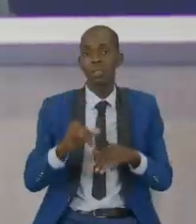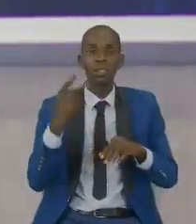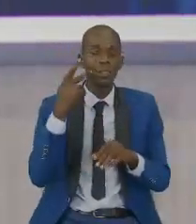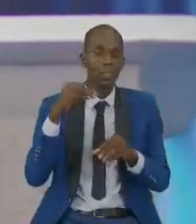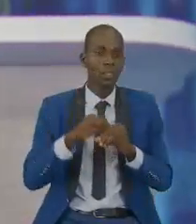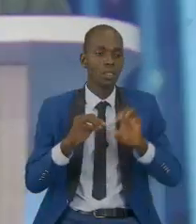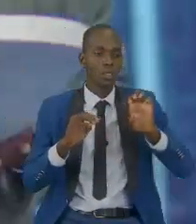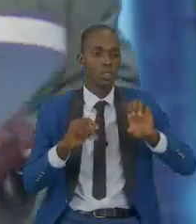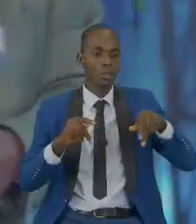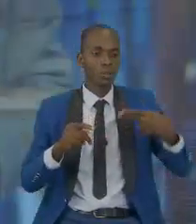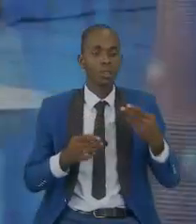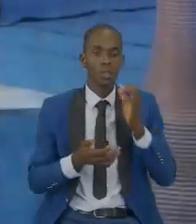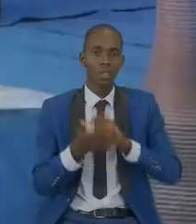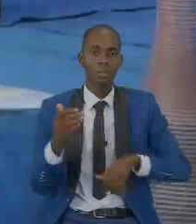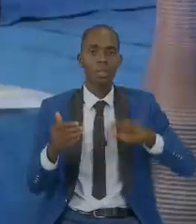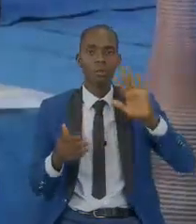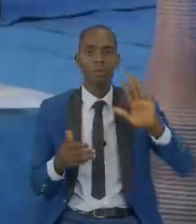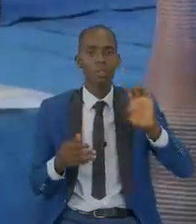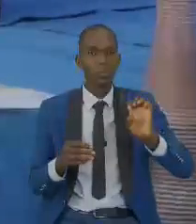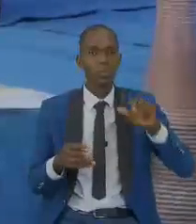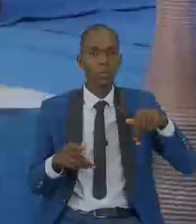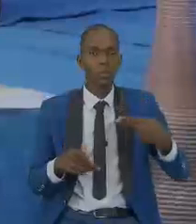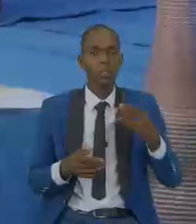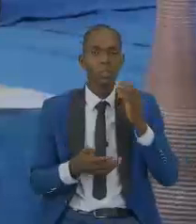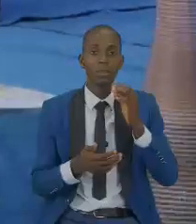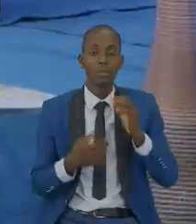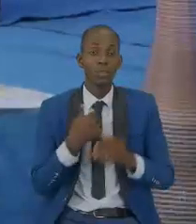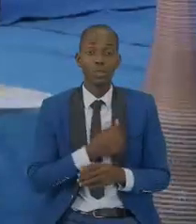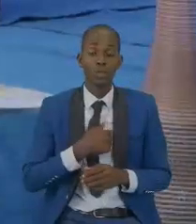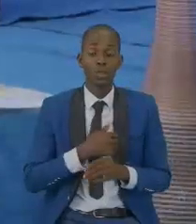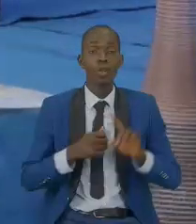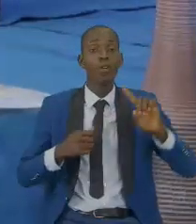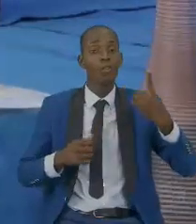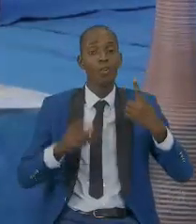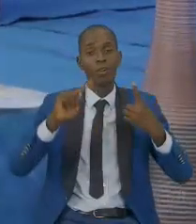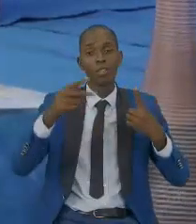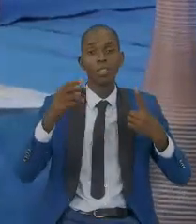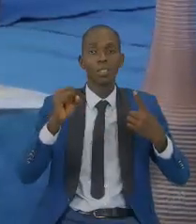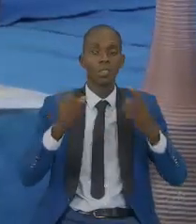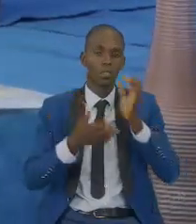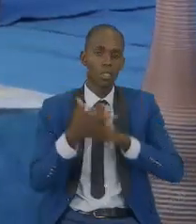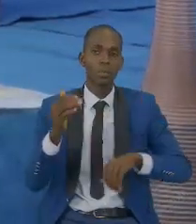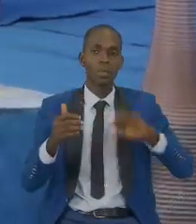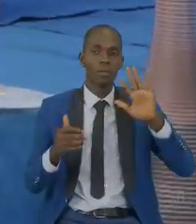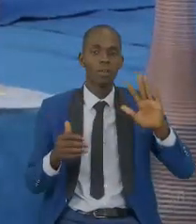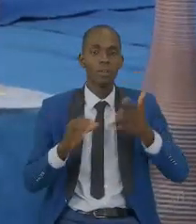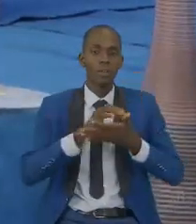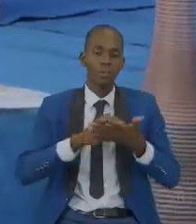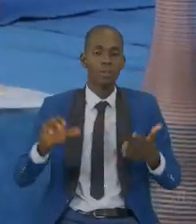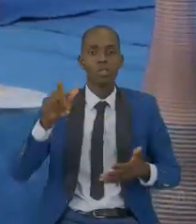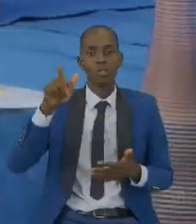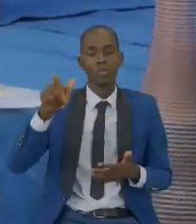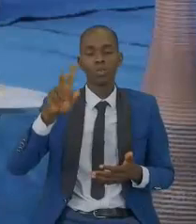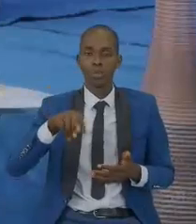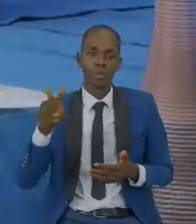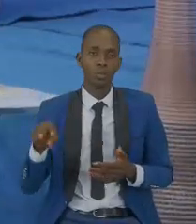chapter 5, and I'm reading, First Thessalonians chapter 5, we're reading from verse